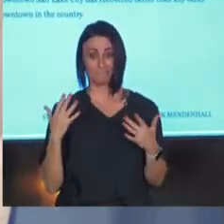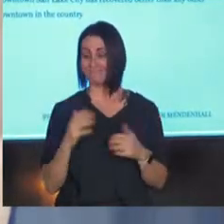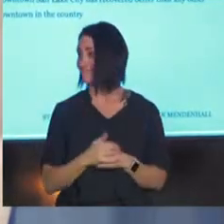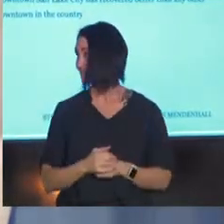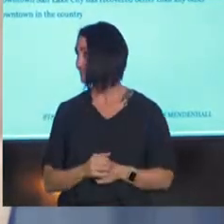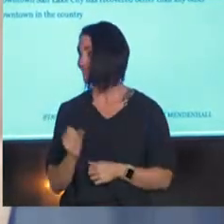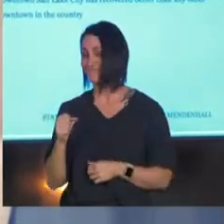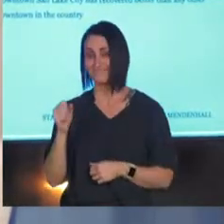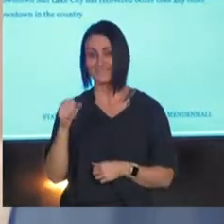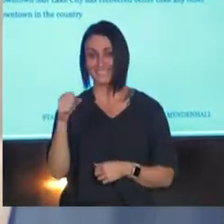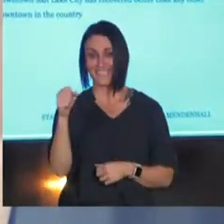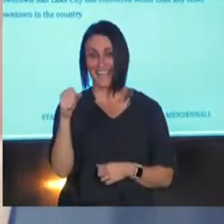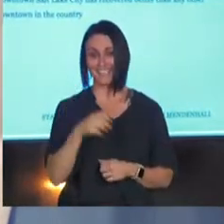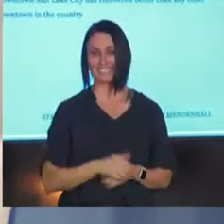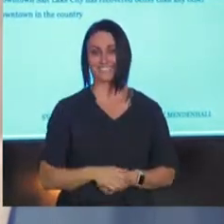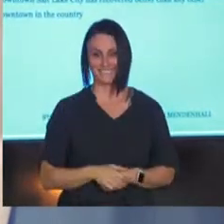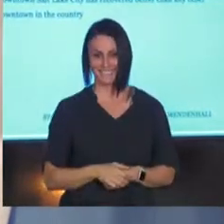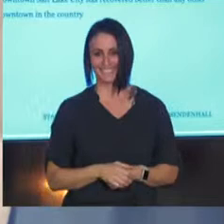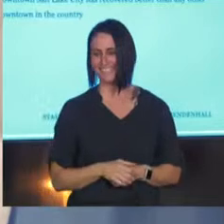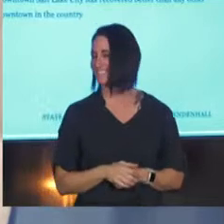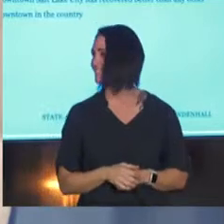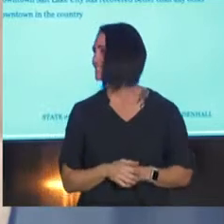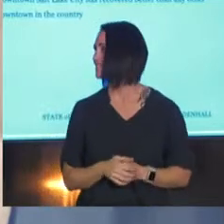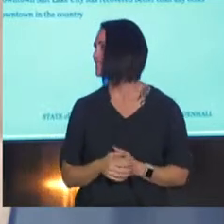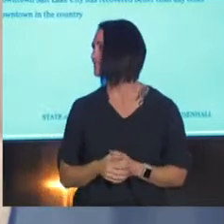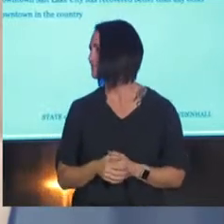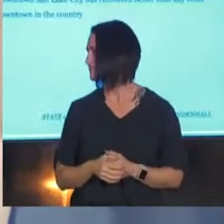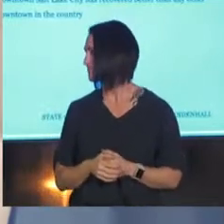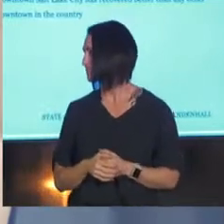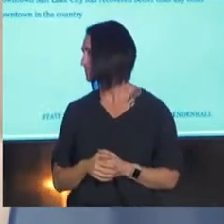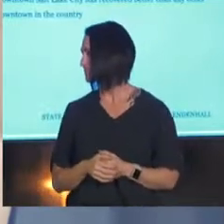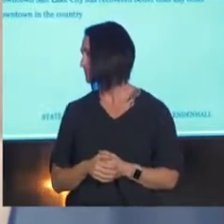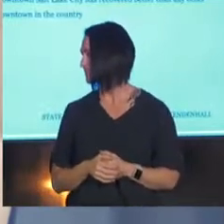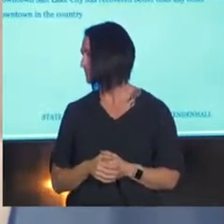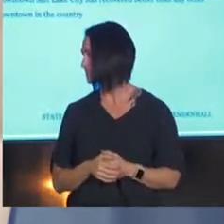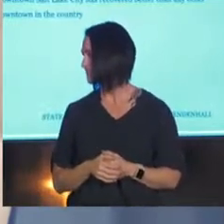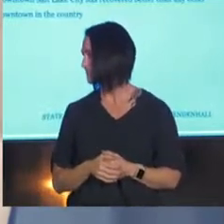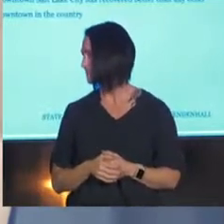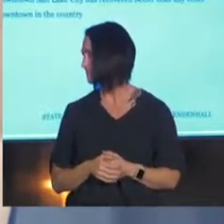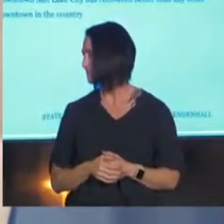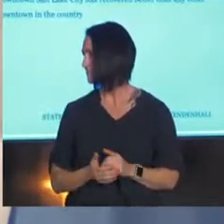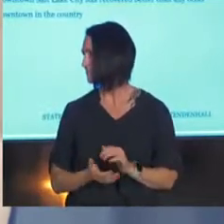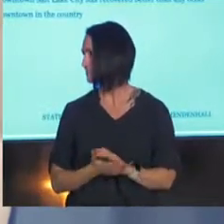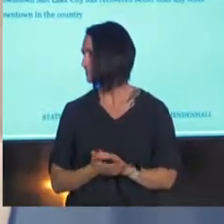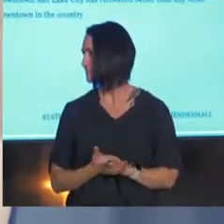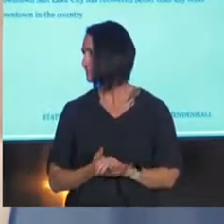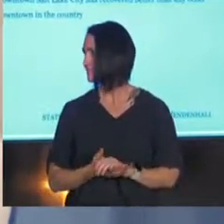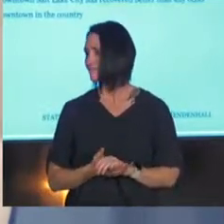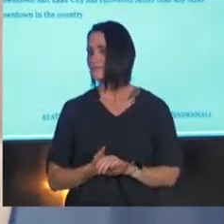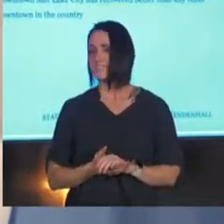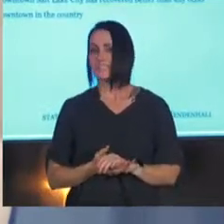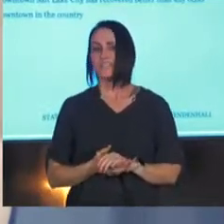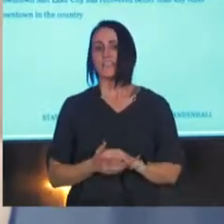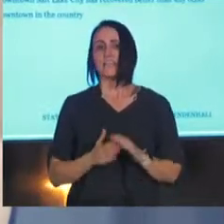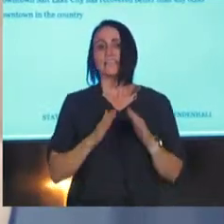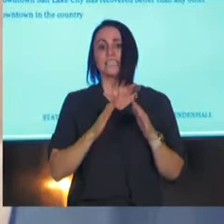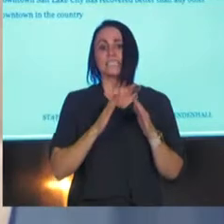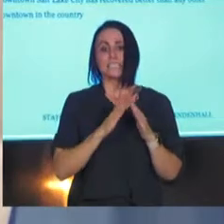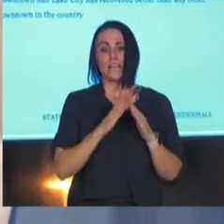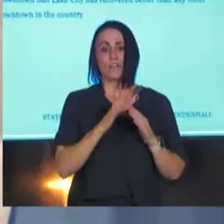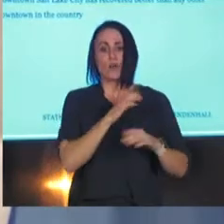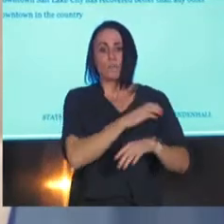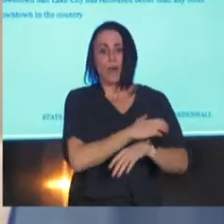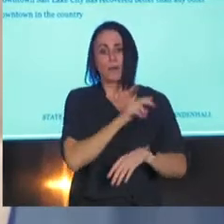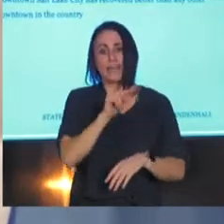Yeah, that's you. Our downtown powered by